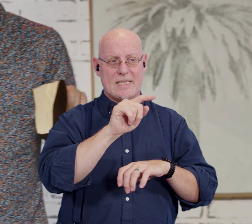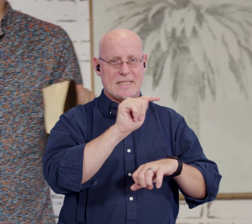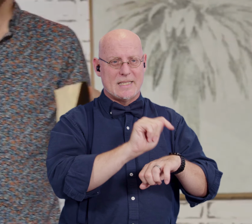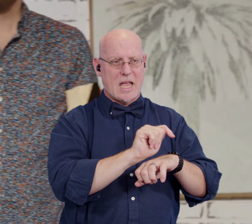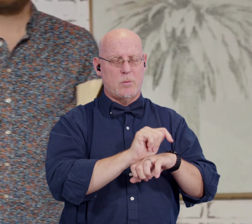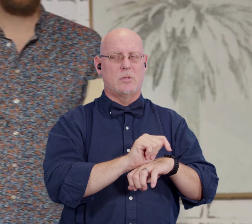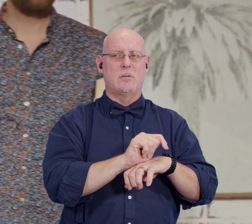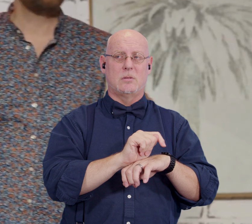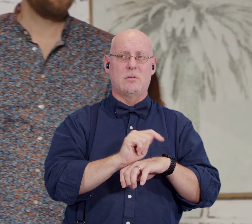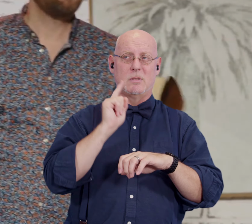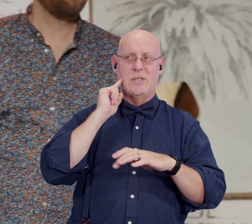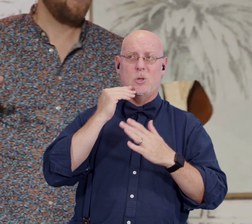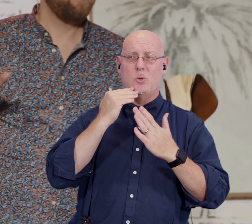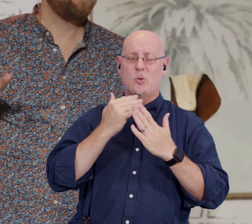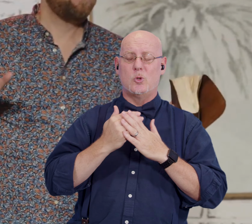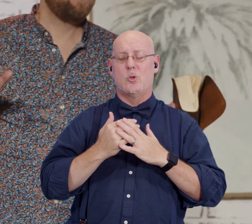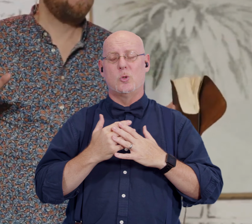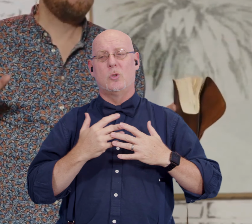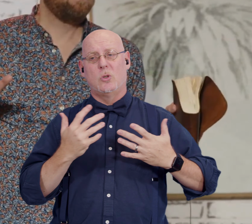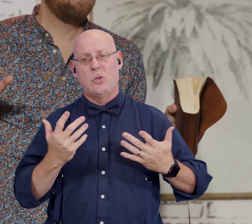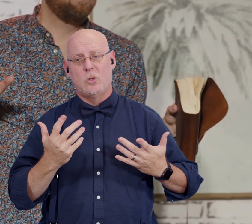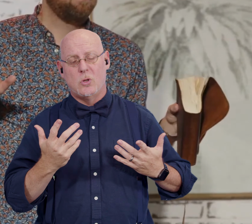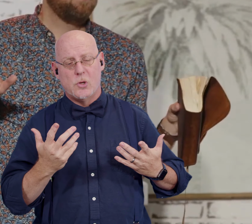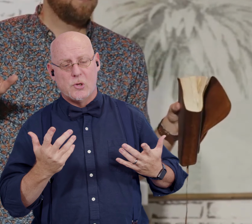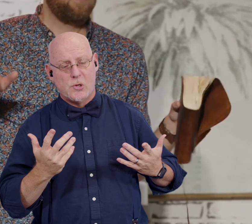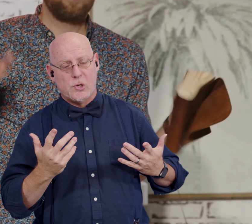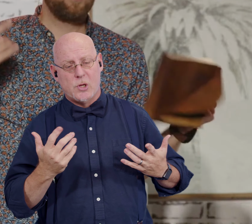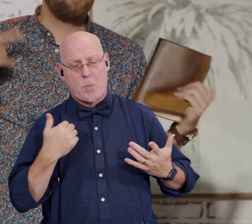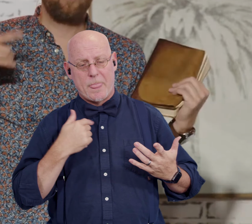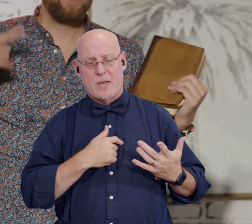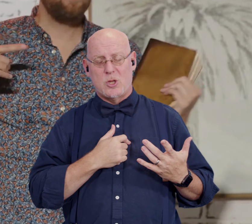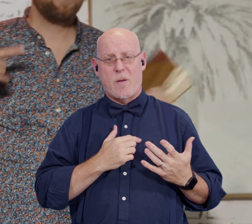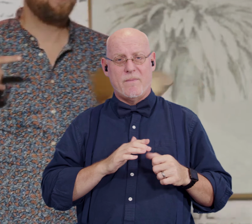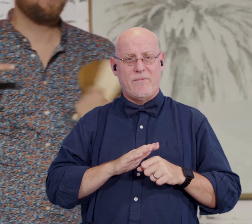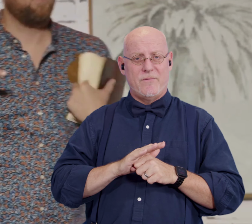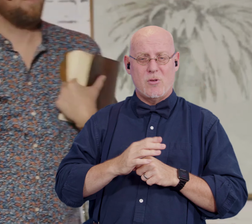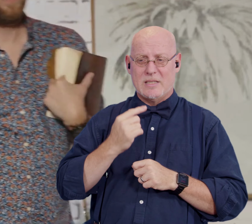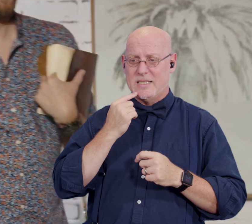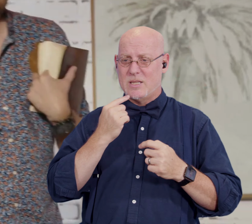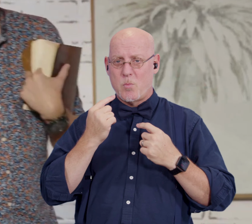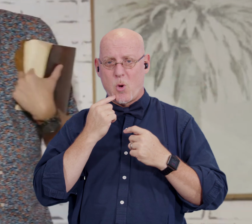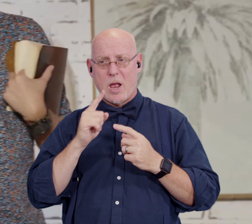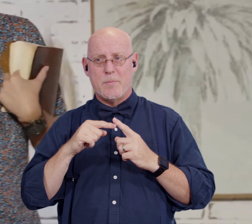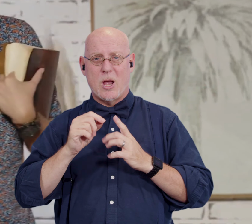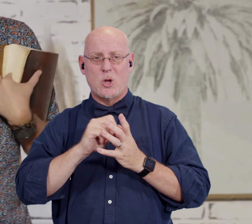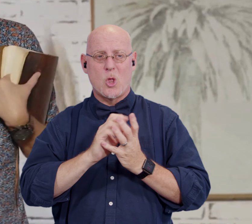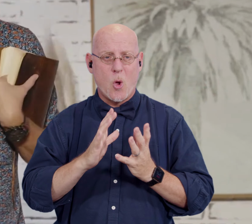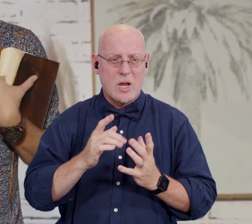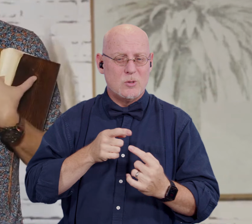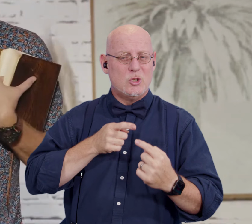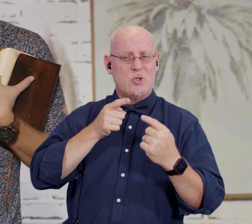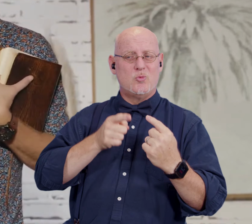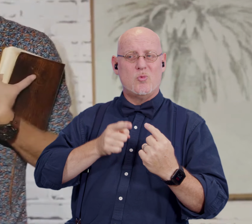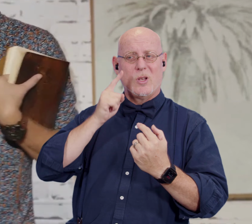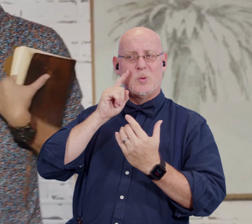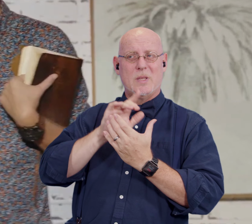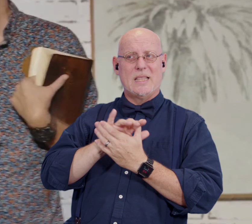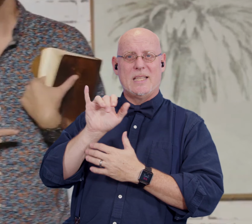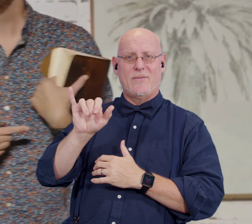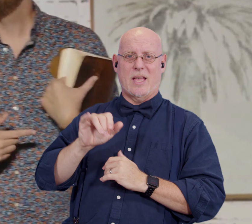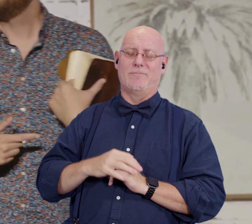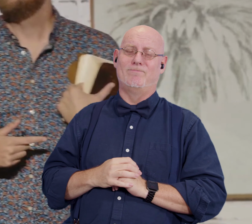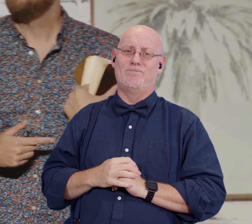temple. And we go, all right, that sounds all right. But we're so acquainted with this disappointment when it comes to glory that we struggle to believe